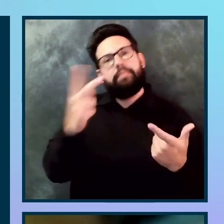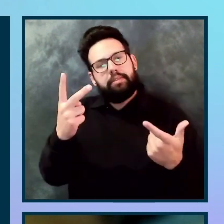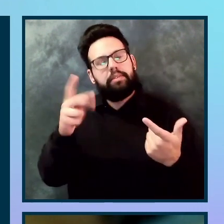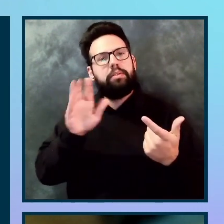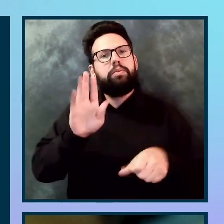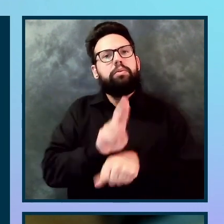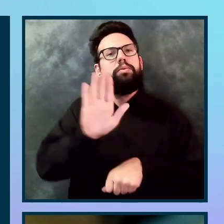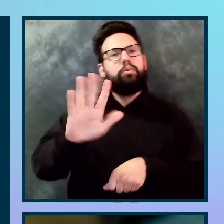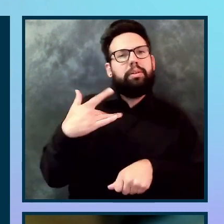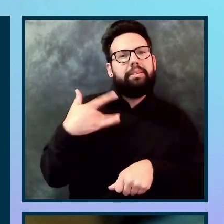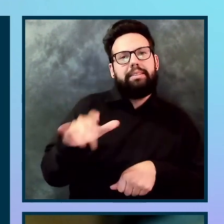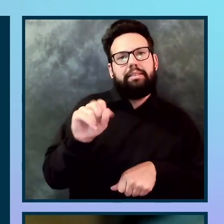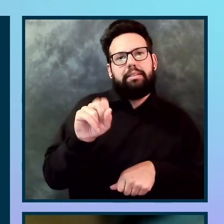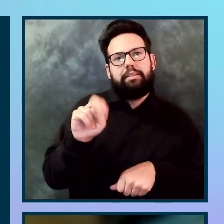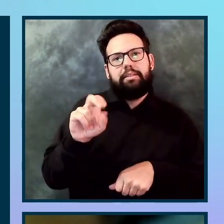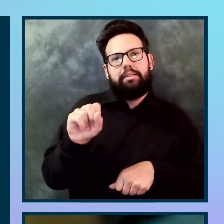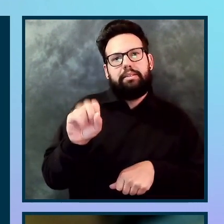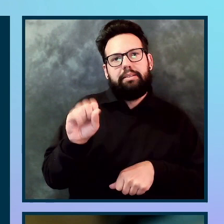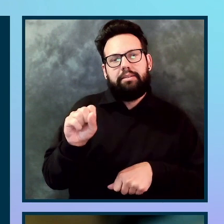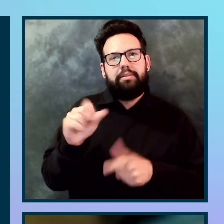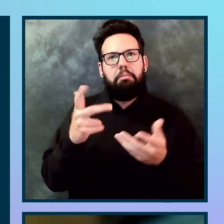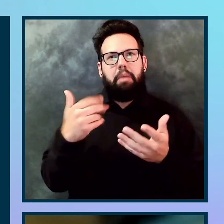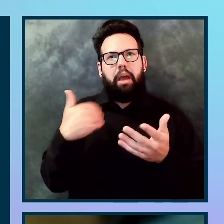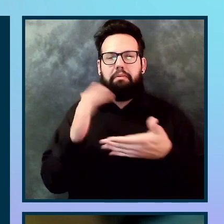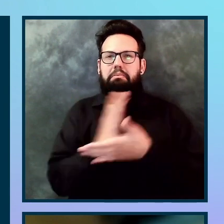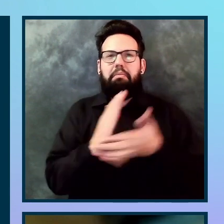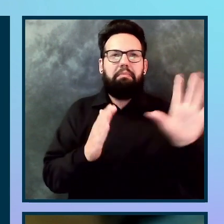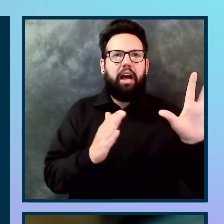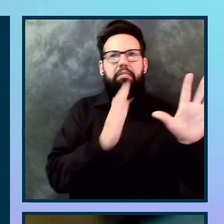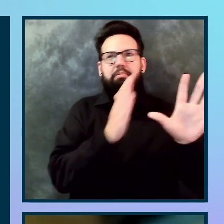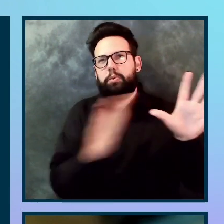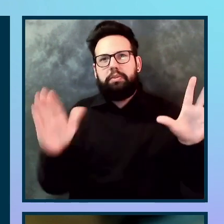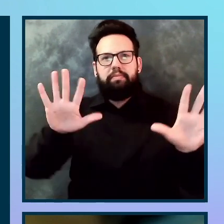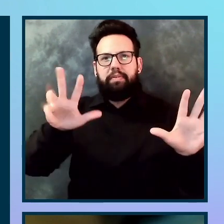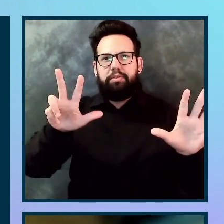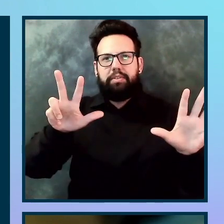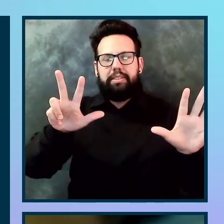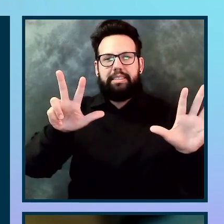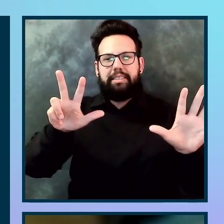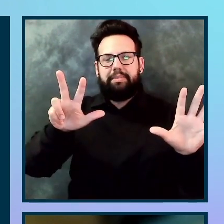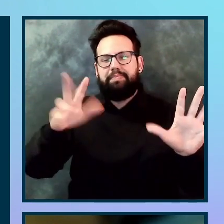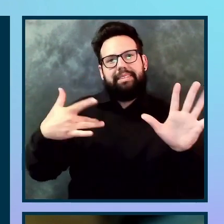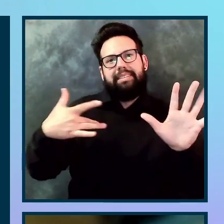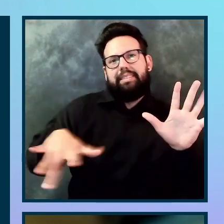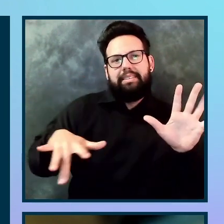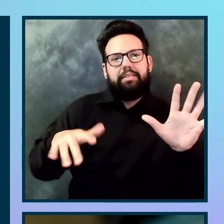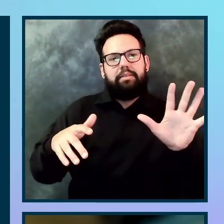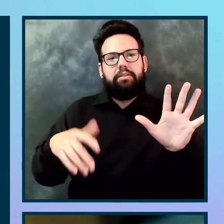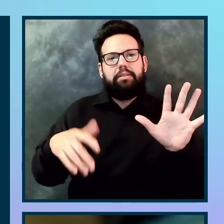anywhere between 5 and 53 senses. I like to just keep it to the 7 listed here. So we have